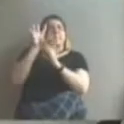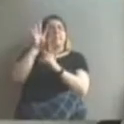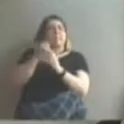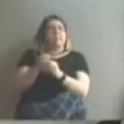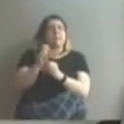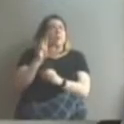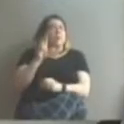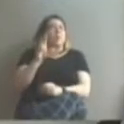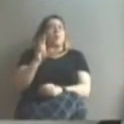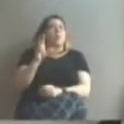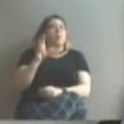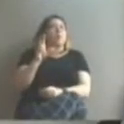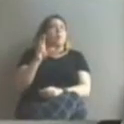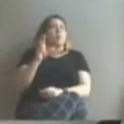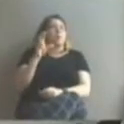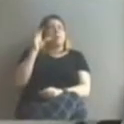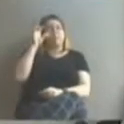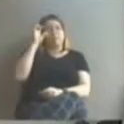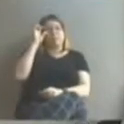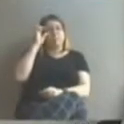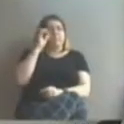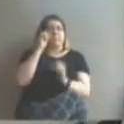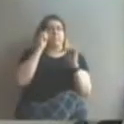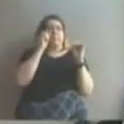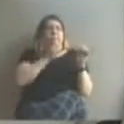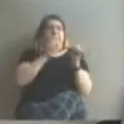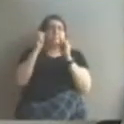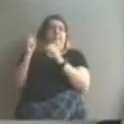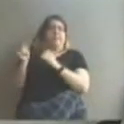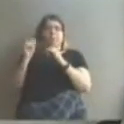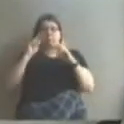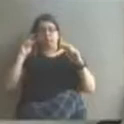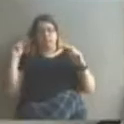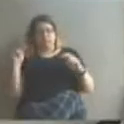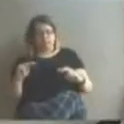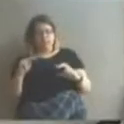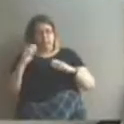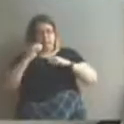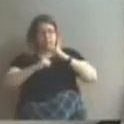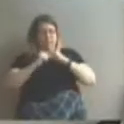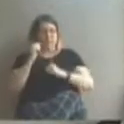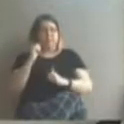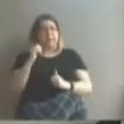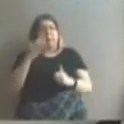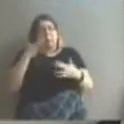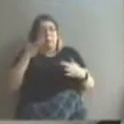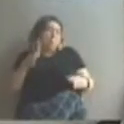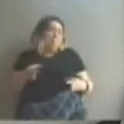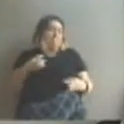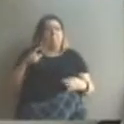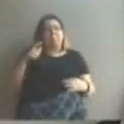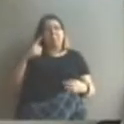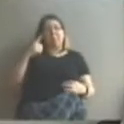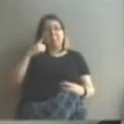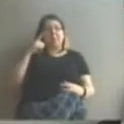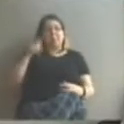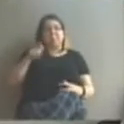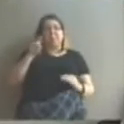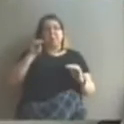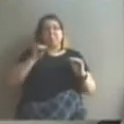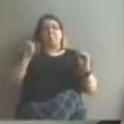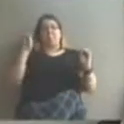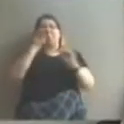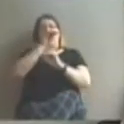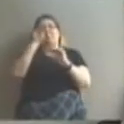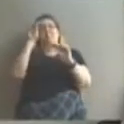or are these arrived at where individuals look at a structure and say, oh, I think we could be